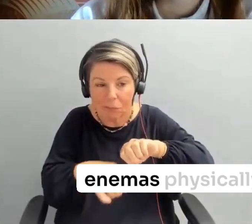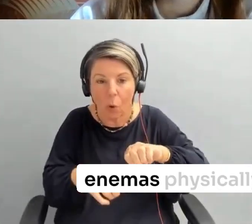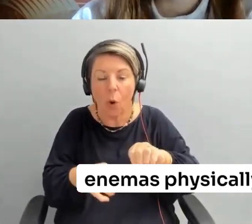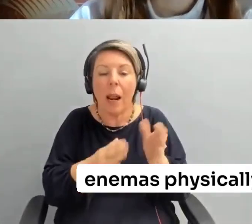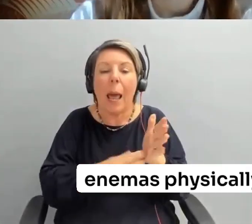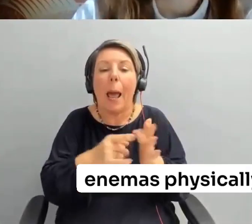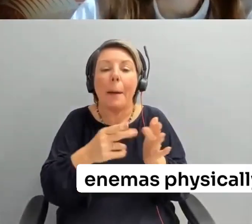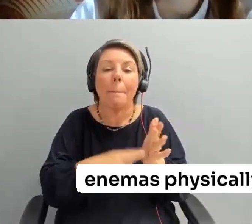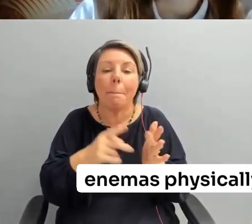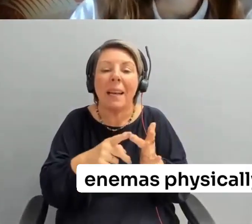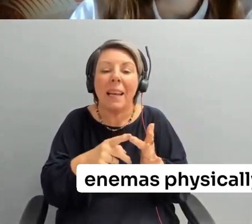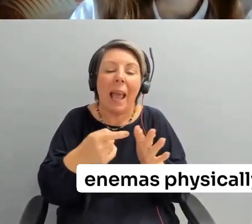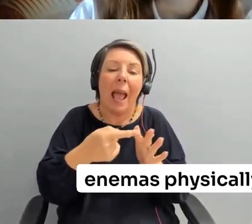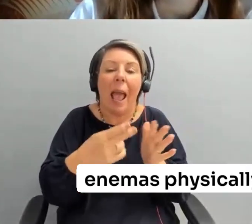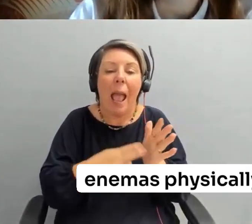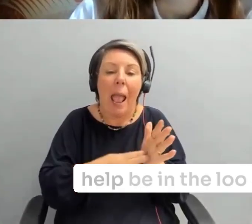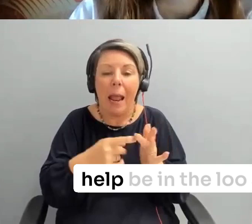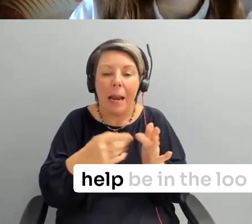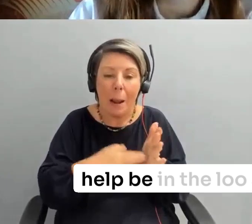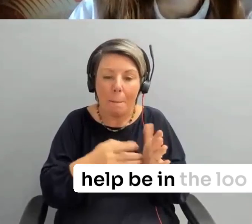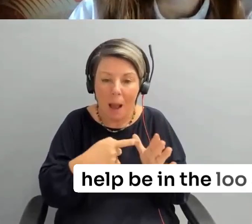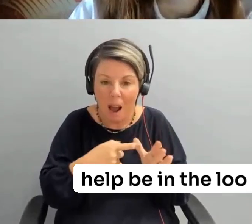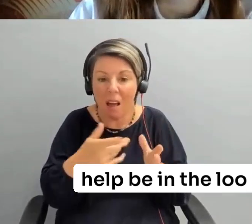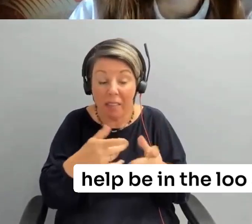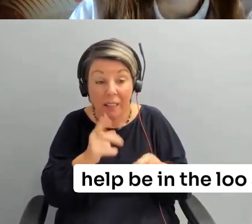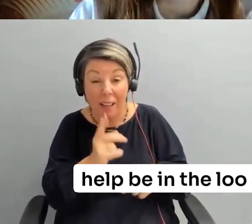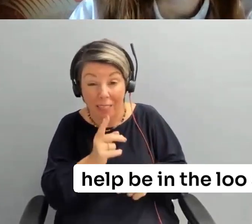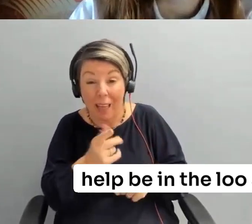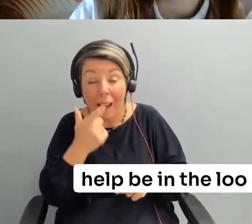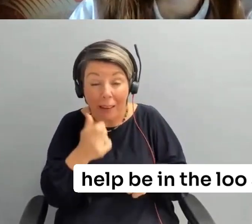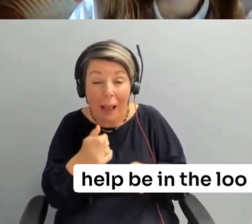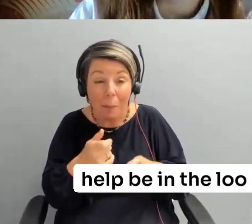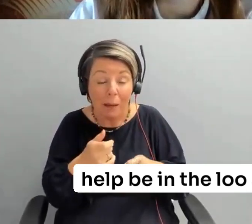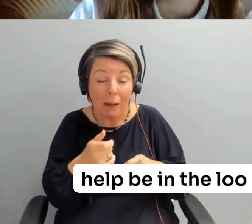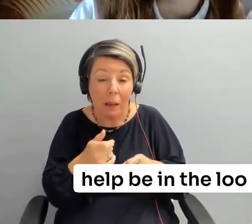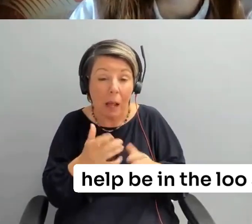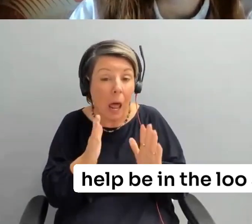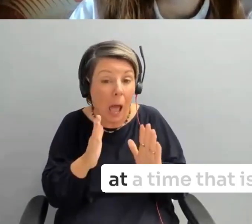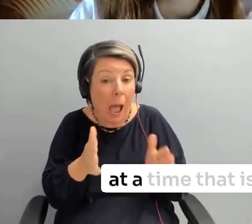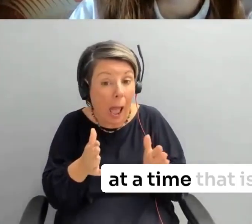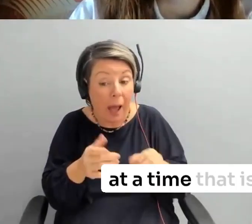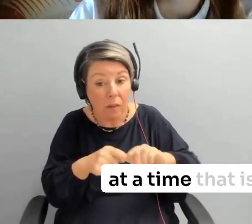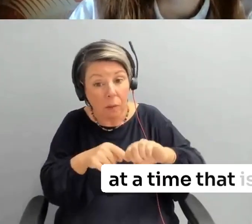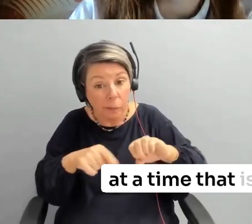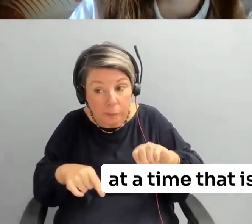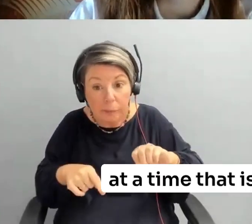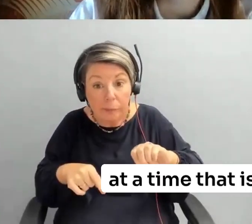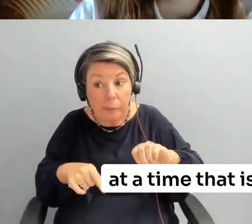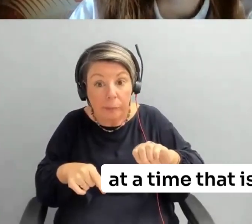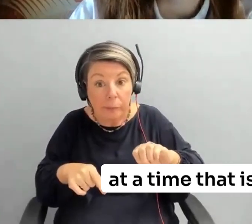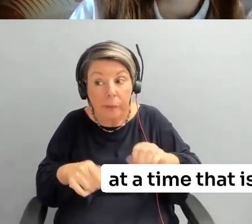enemas, physically to make it happen and to help be in the loo and actually have a motion at a time that